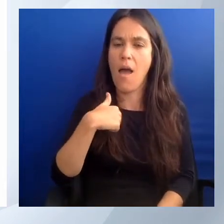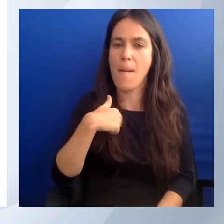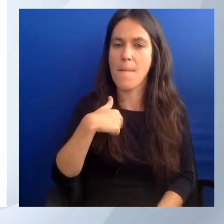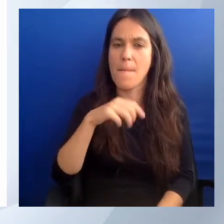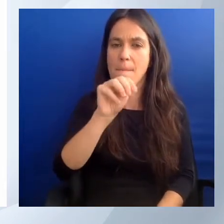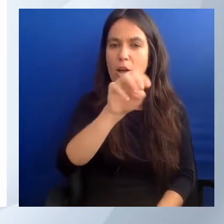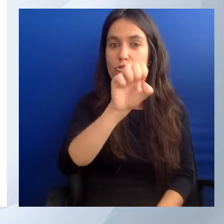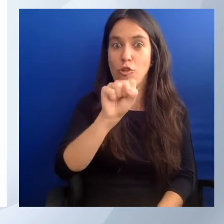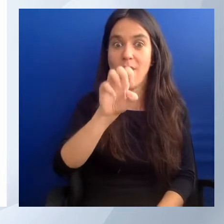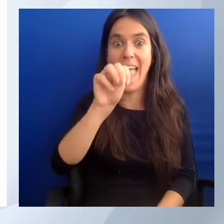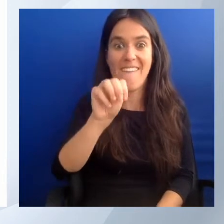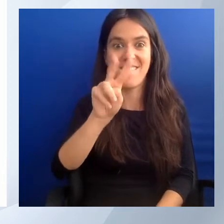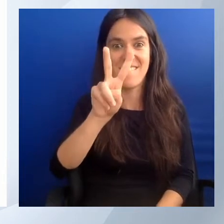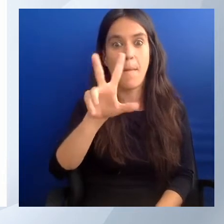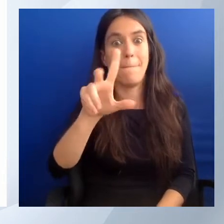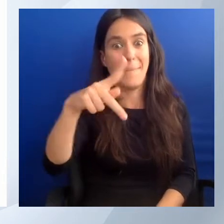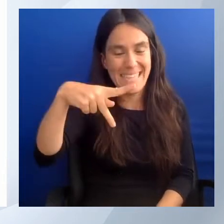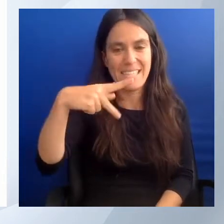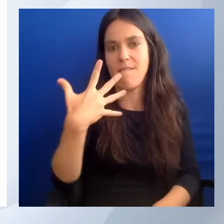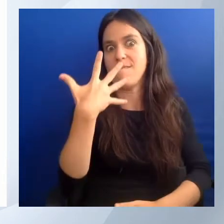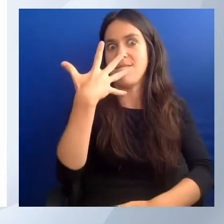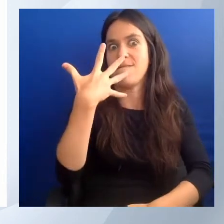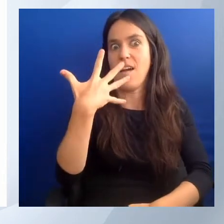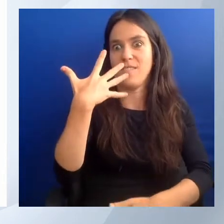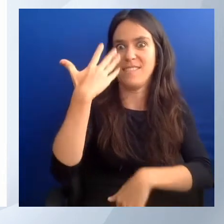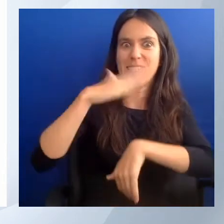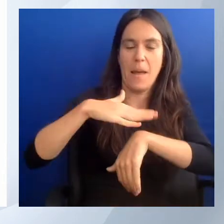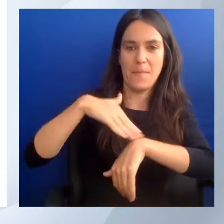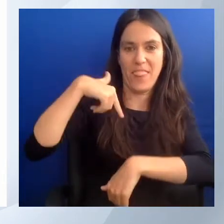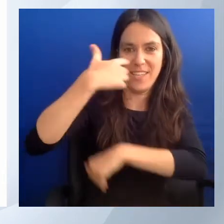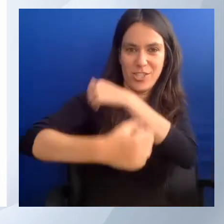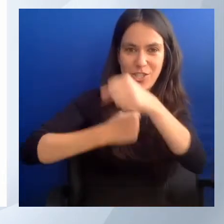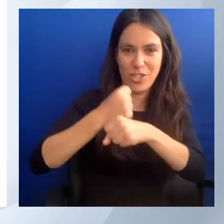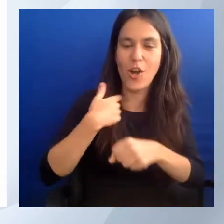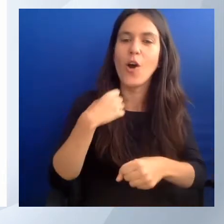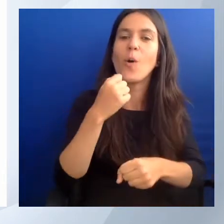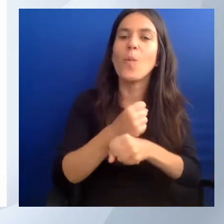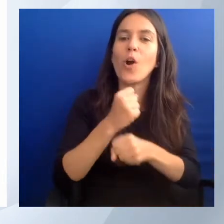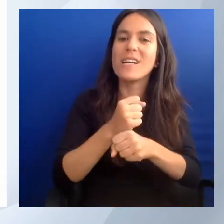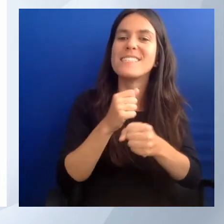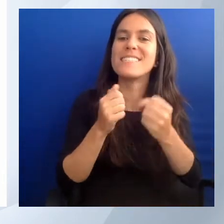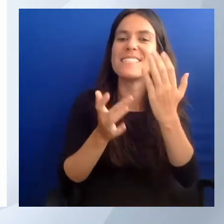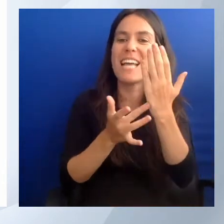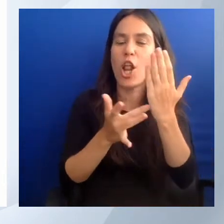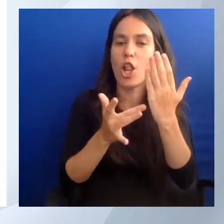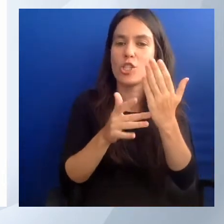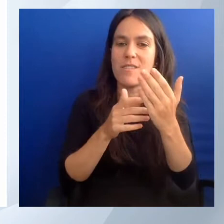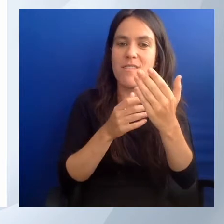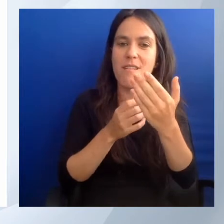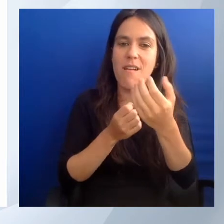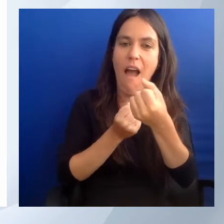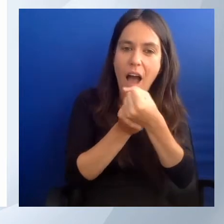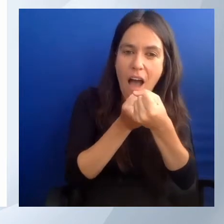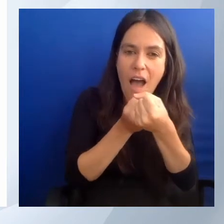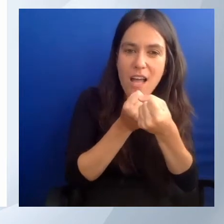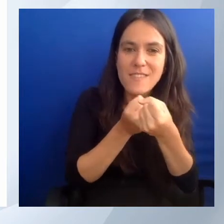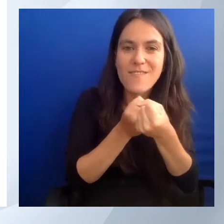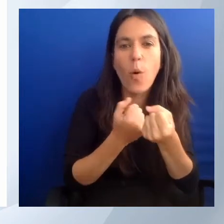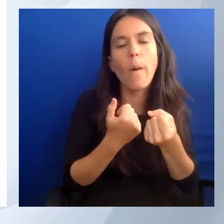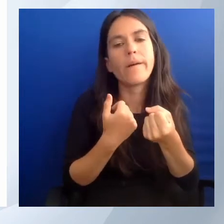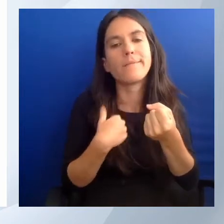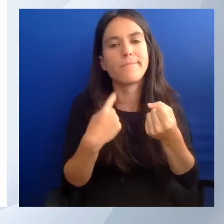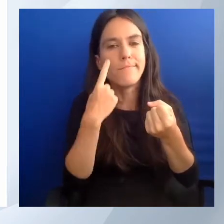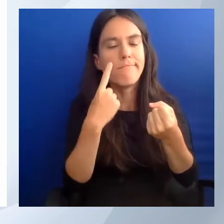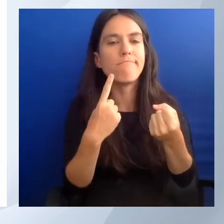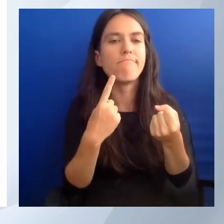year, actually. I work as a technology advocate at InfoSupport, which is, for InfoSupport, is not a typical role.